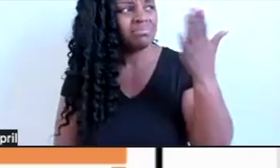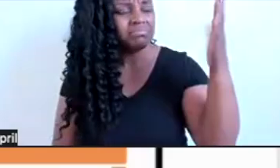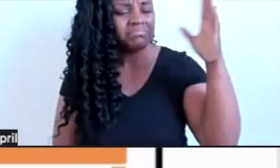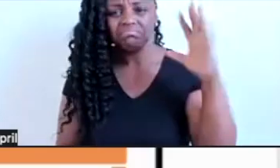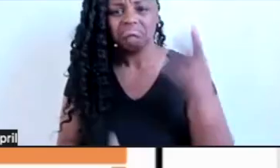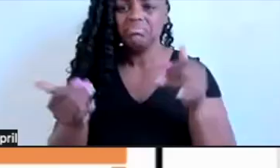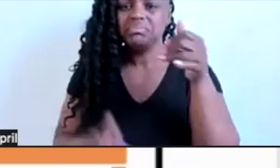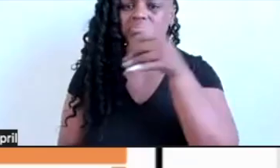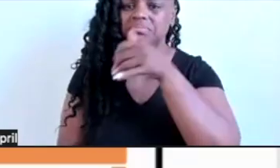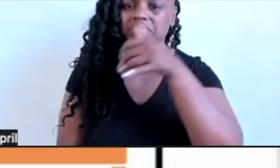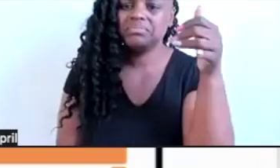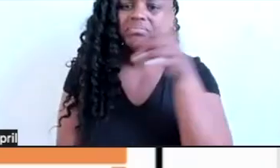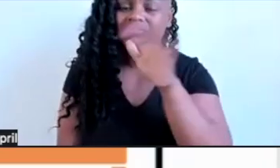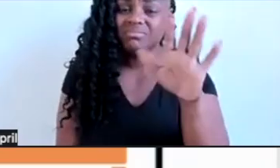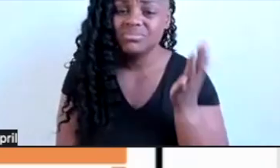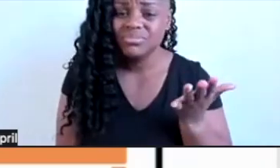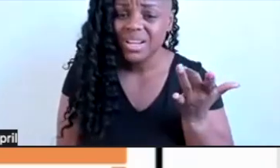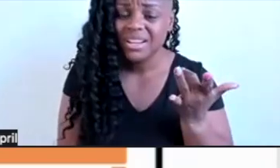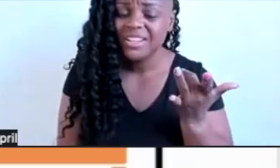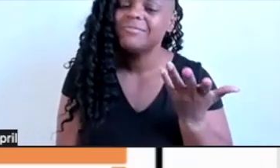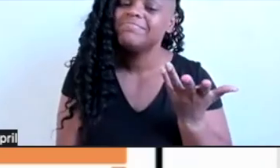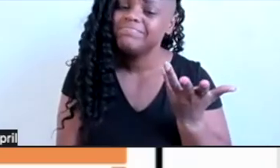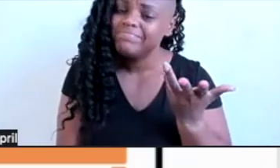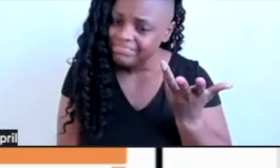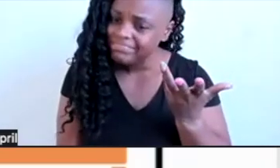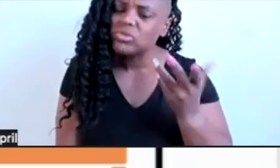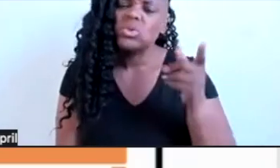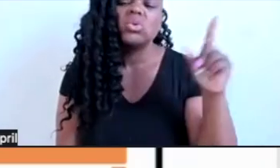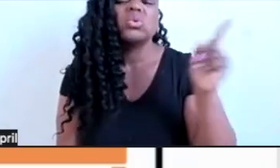Where are the safe places to protect yourself when the ground shakes?